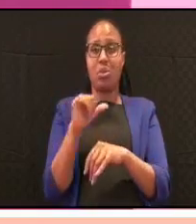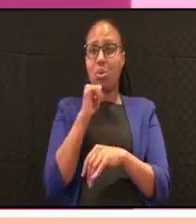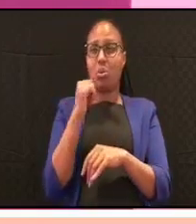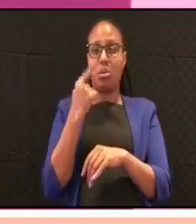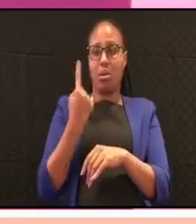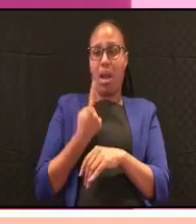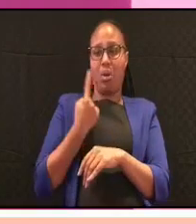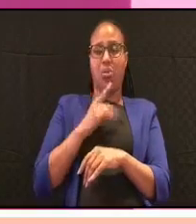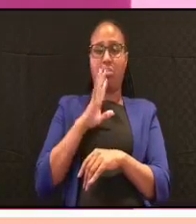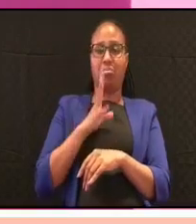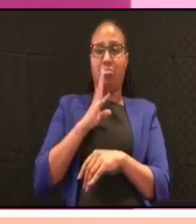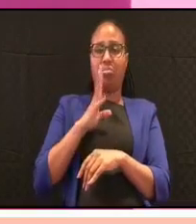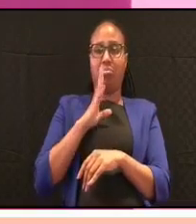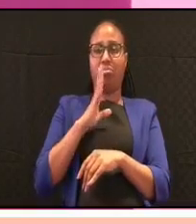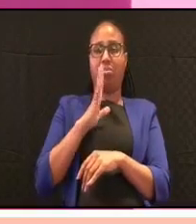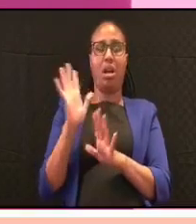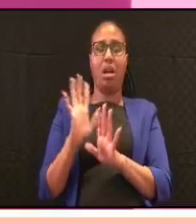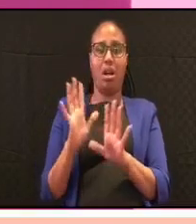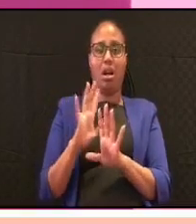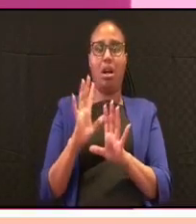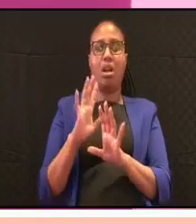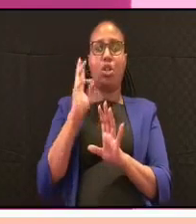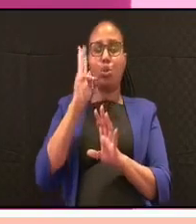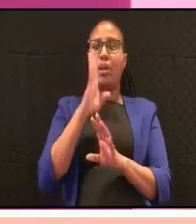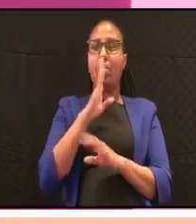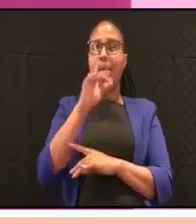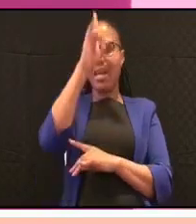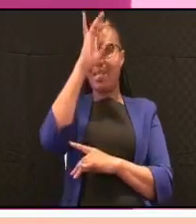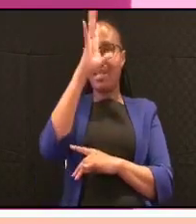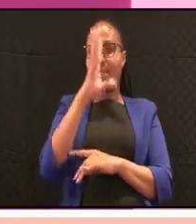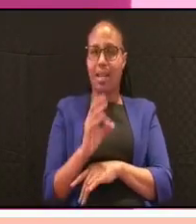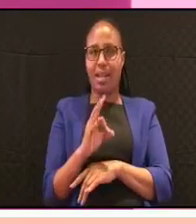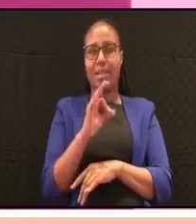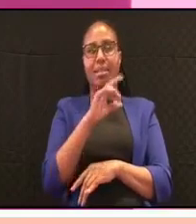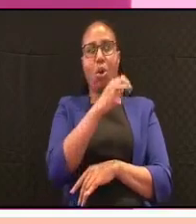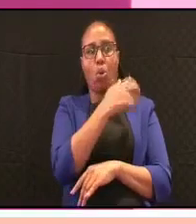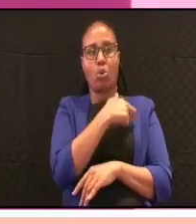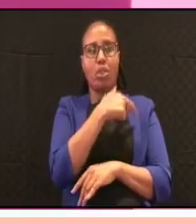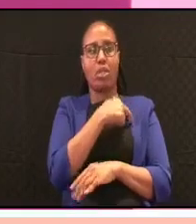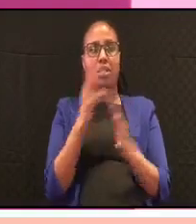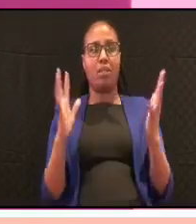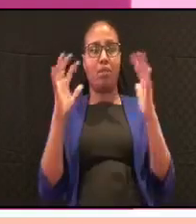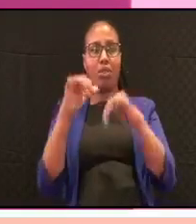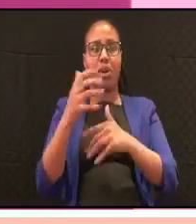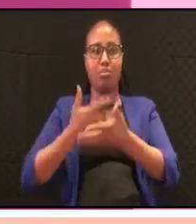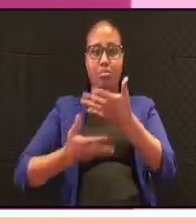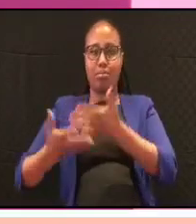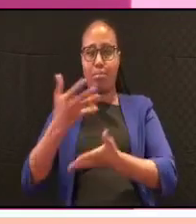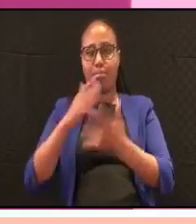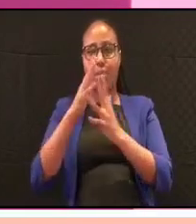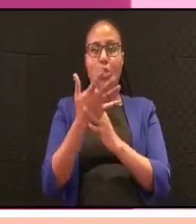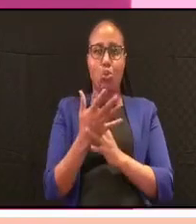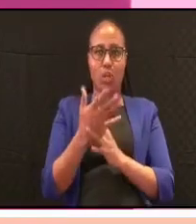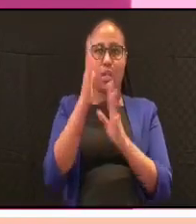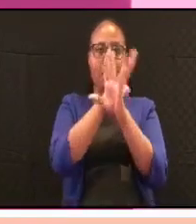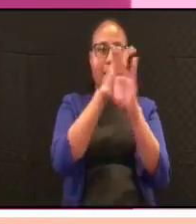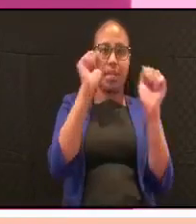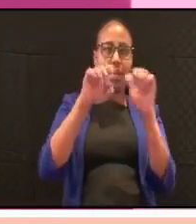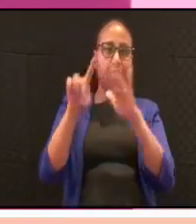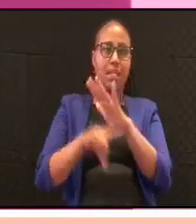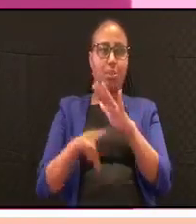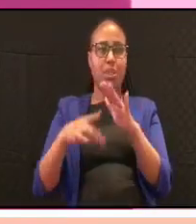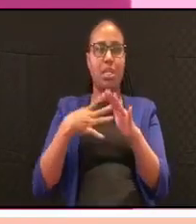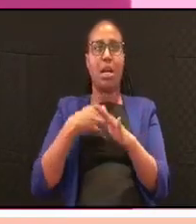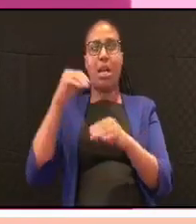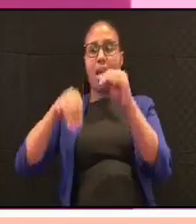monologue. It will be a serious consultative forum between the president, his deputy, and